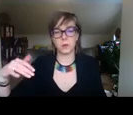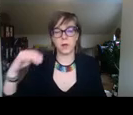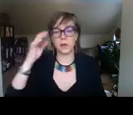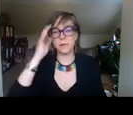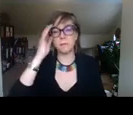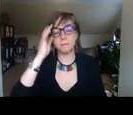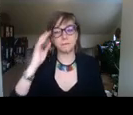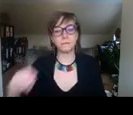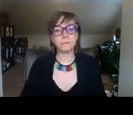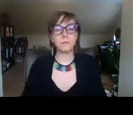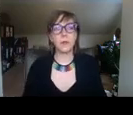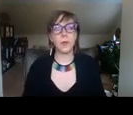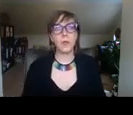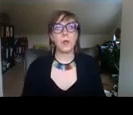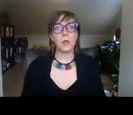Because it's open-ended.